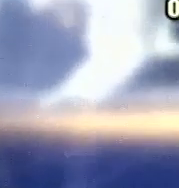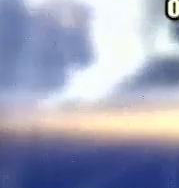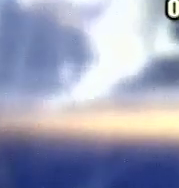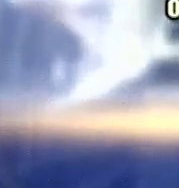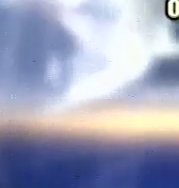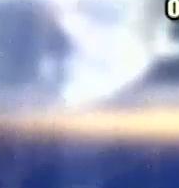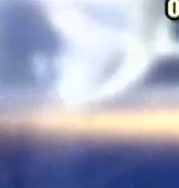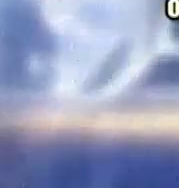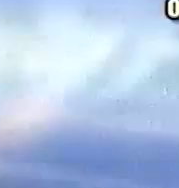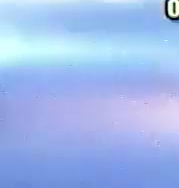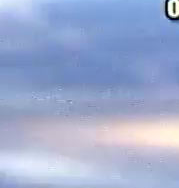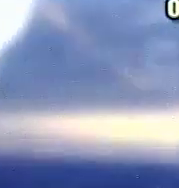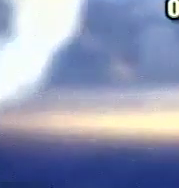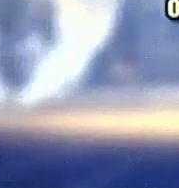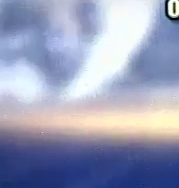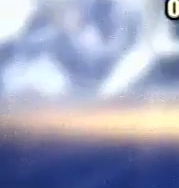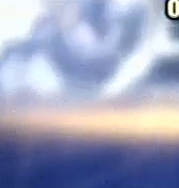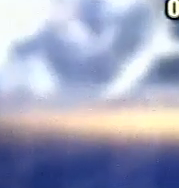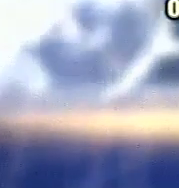on